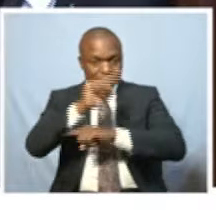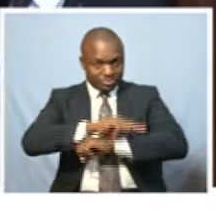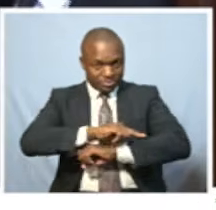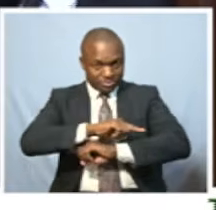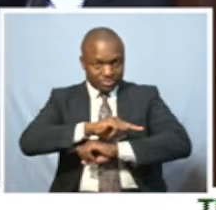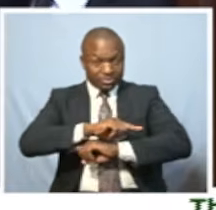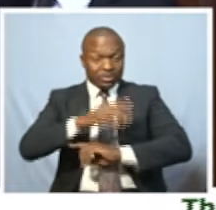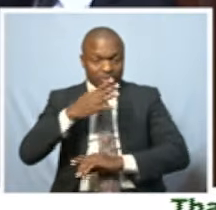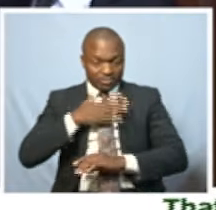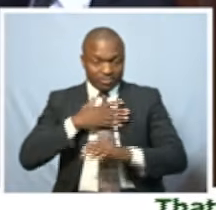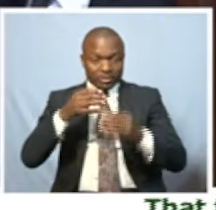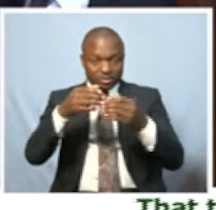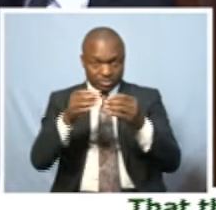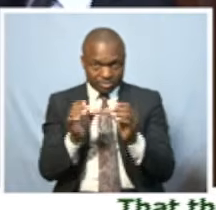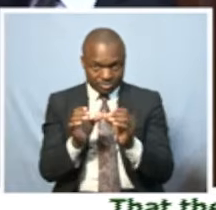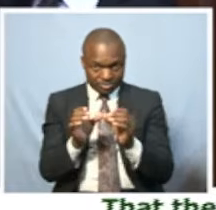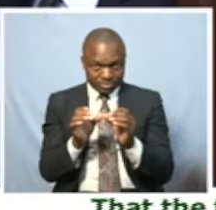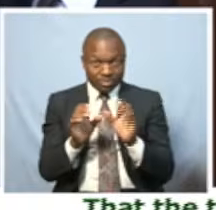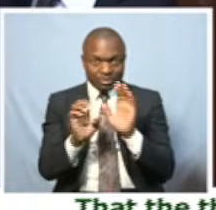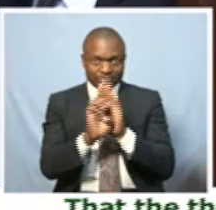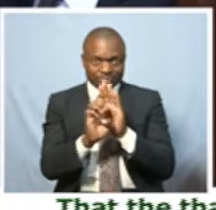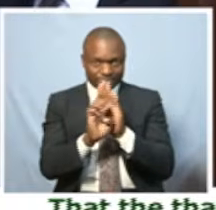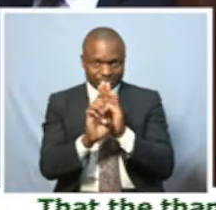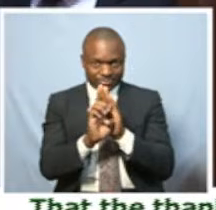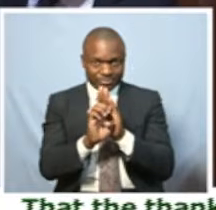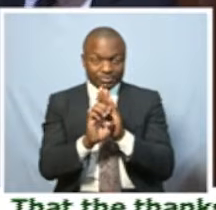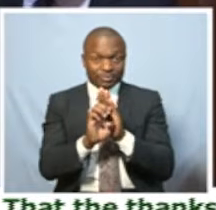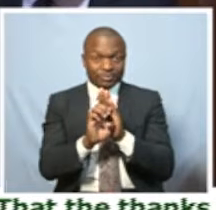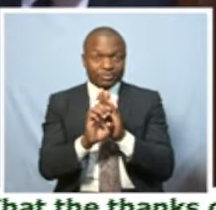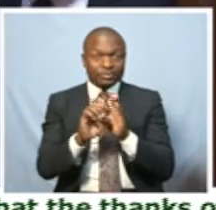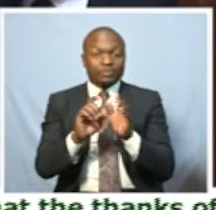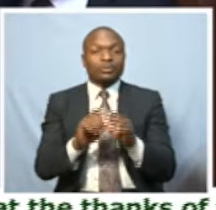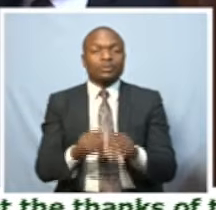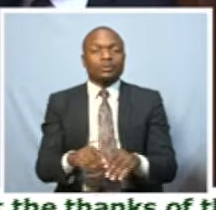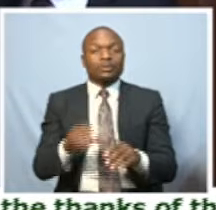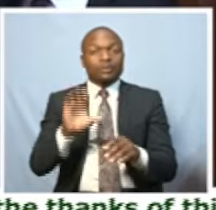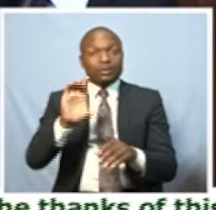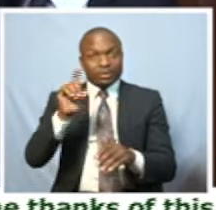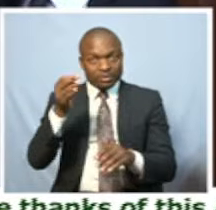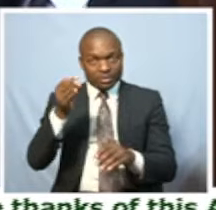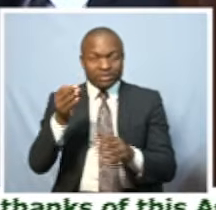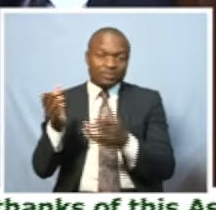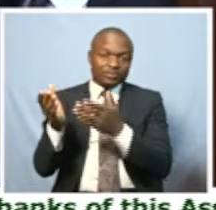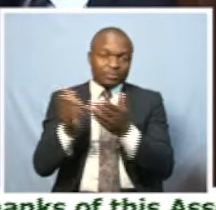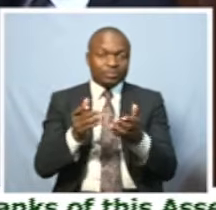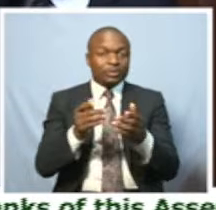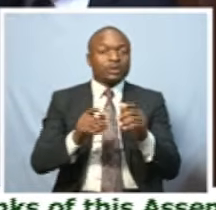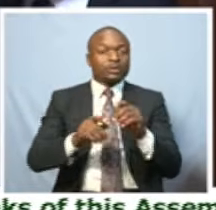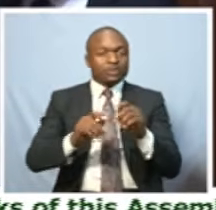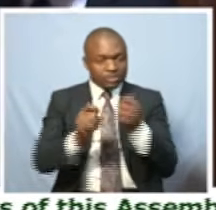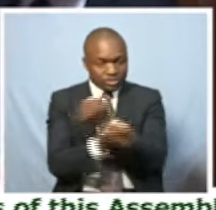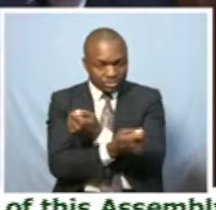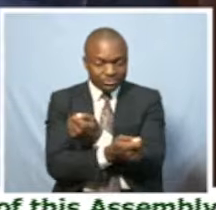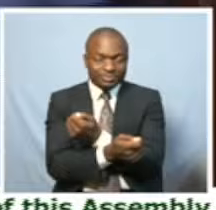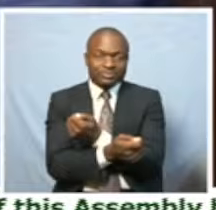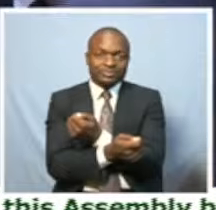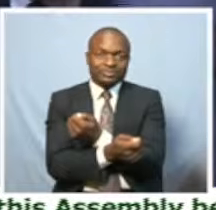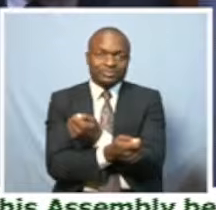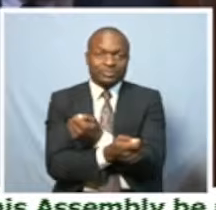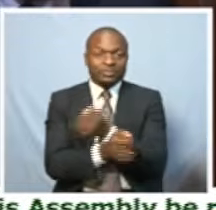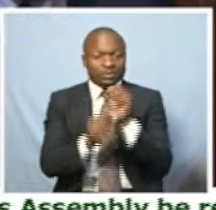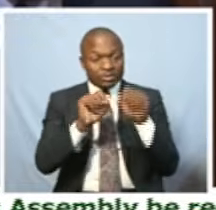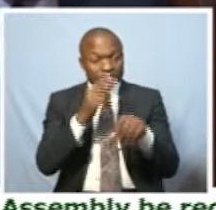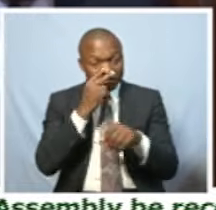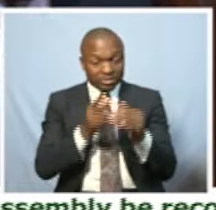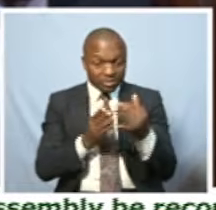in Chikankata constituency, for example, the impact of CDF is visible and deeply felt.